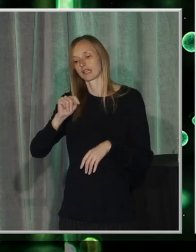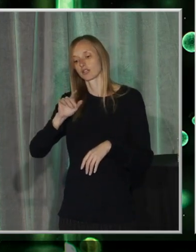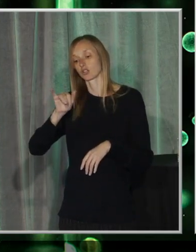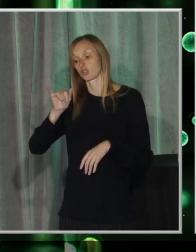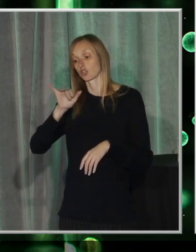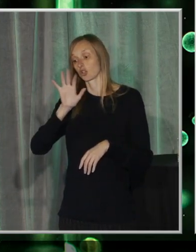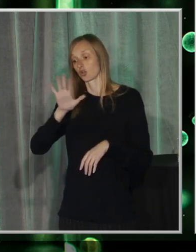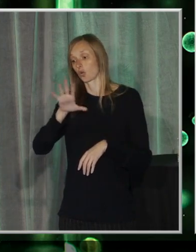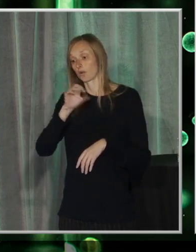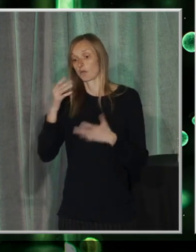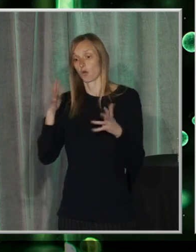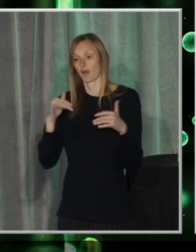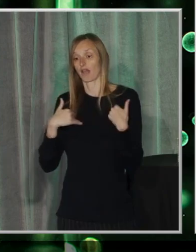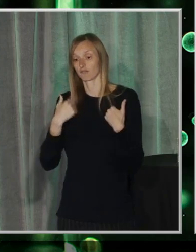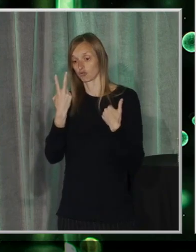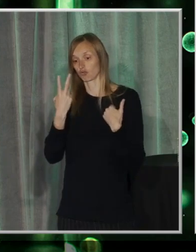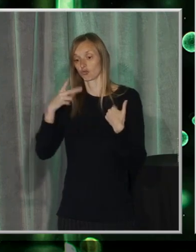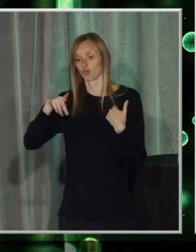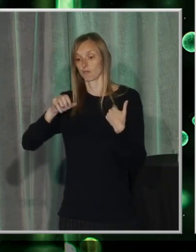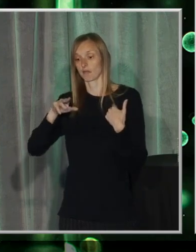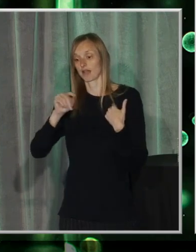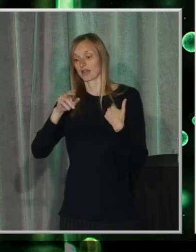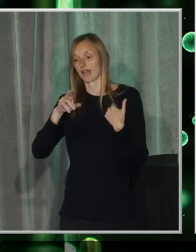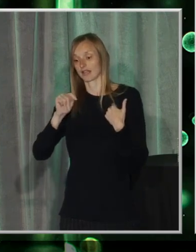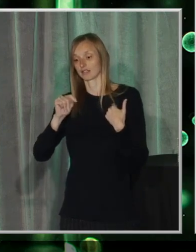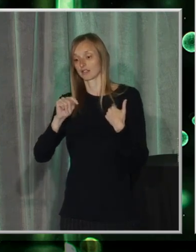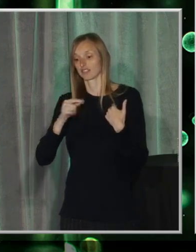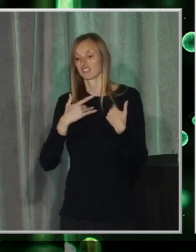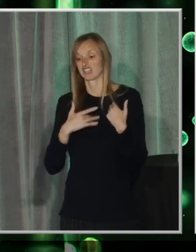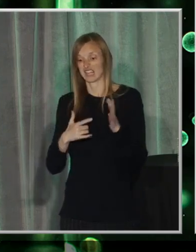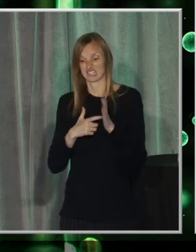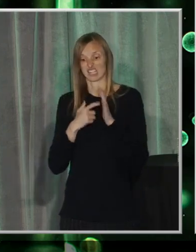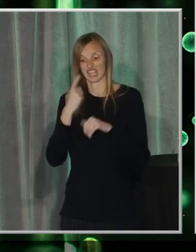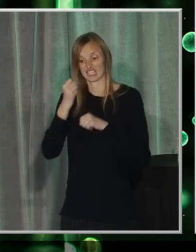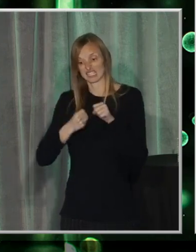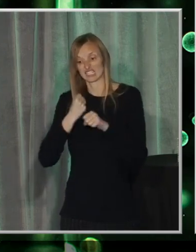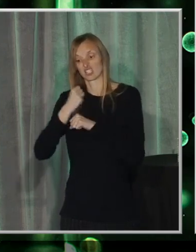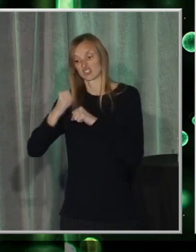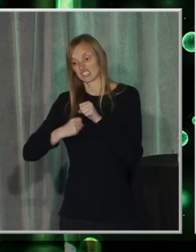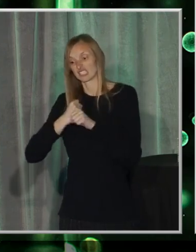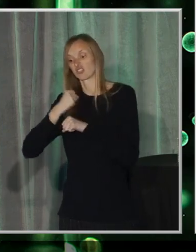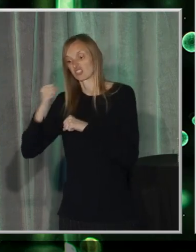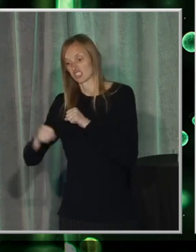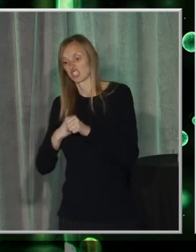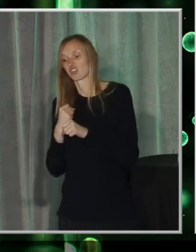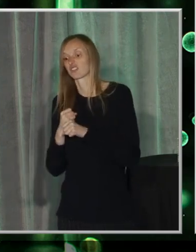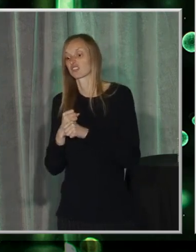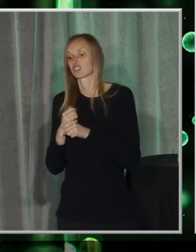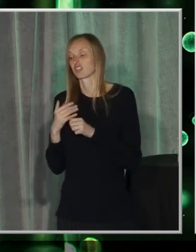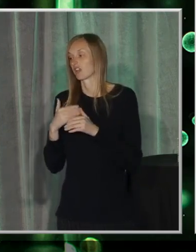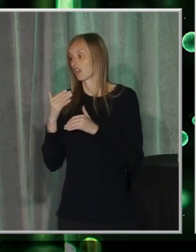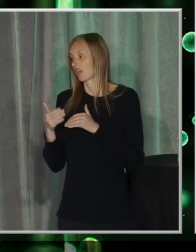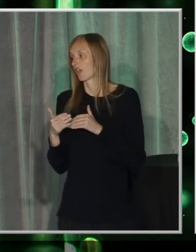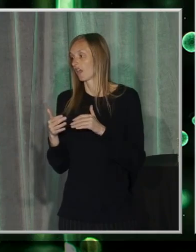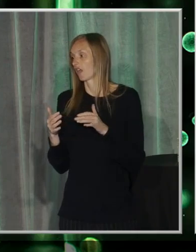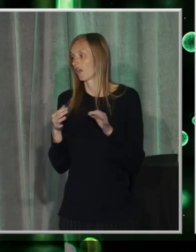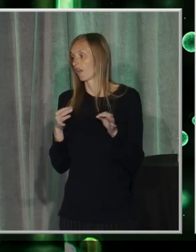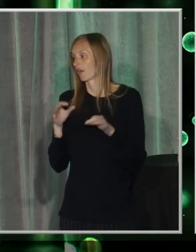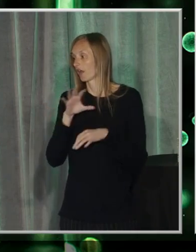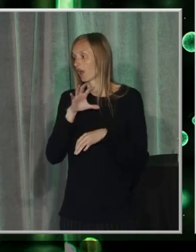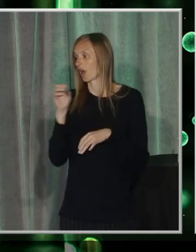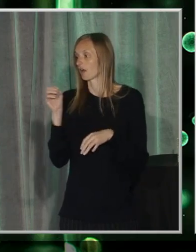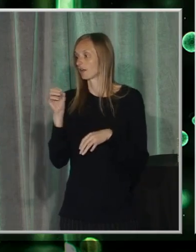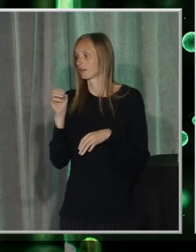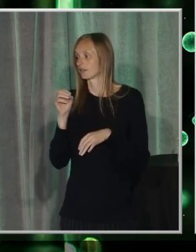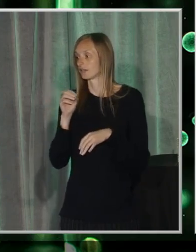has already two patents issued. Those normally take a number of years. Yes. And then you mentioned a company or something